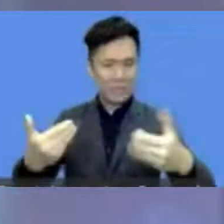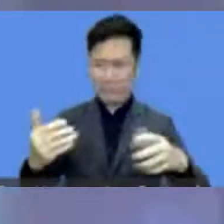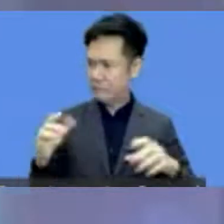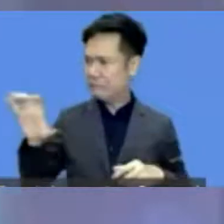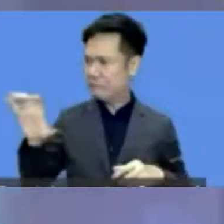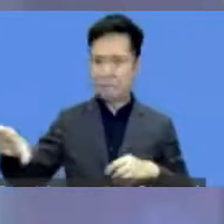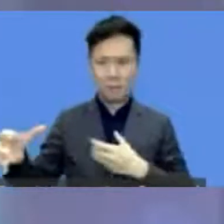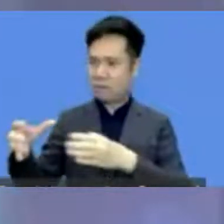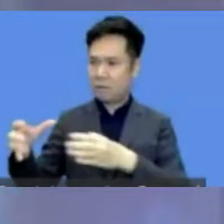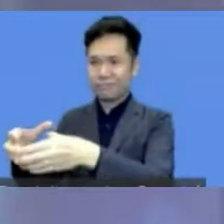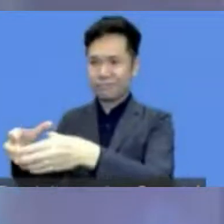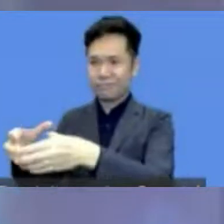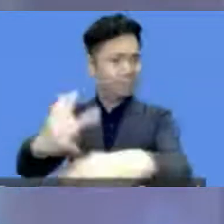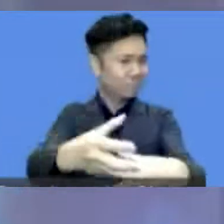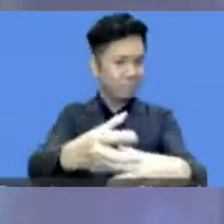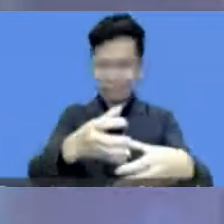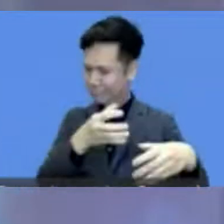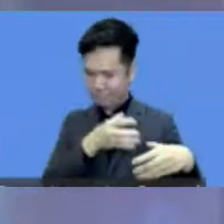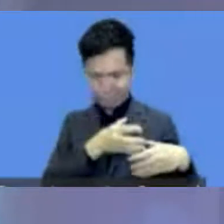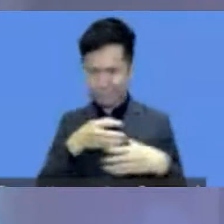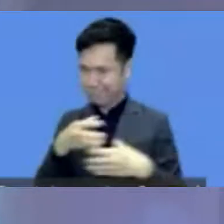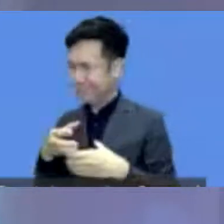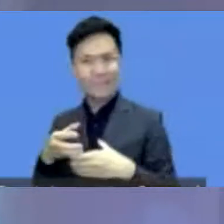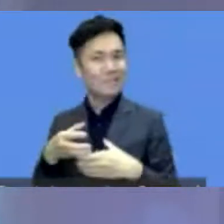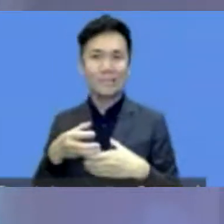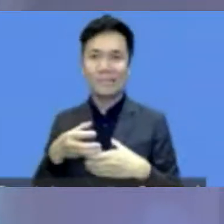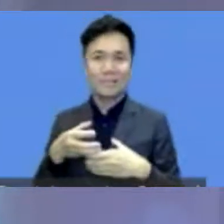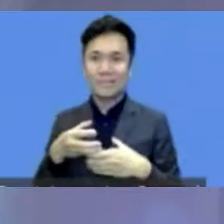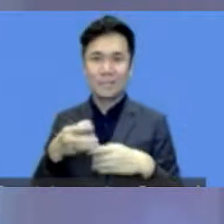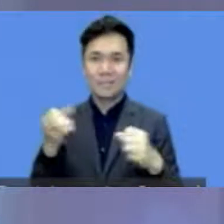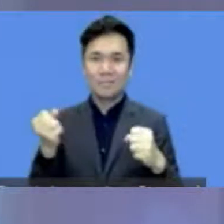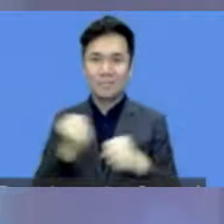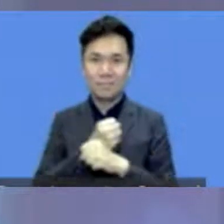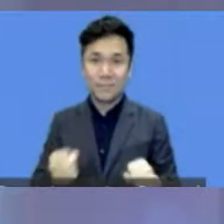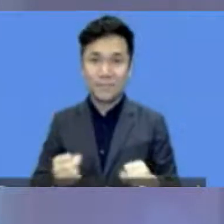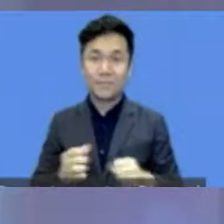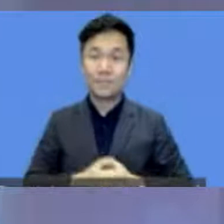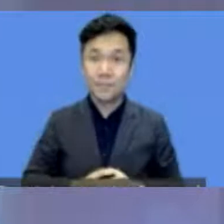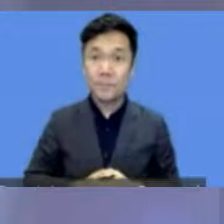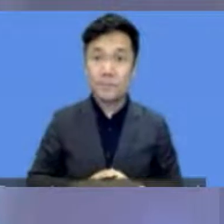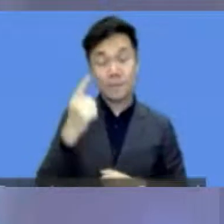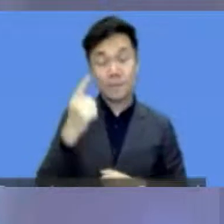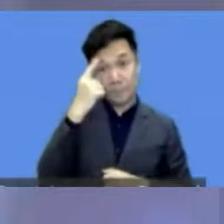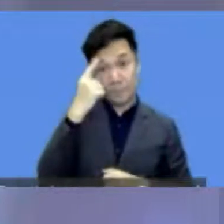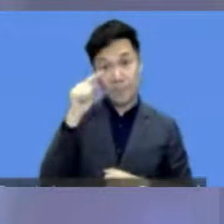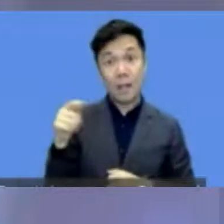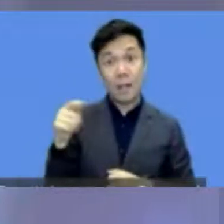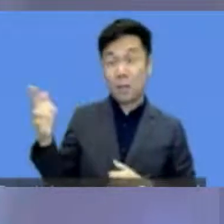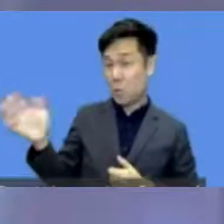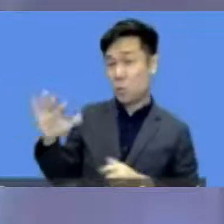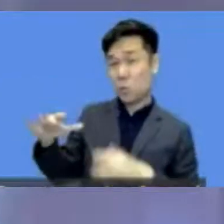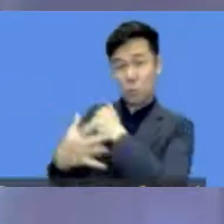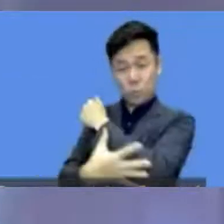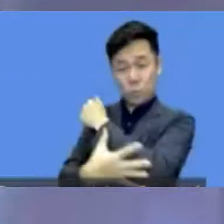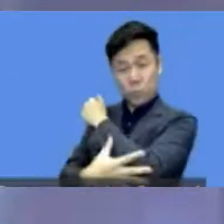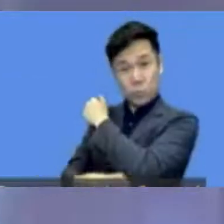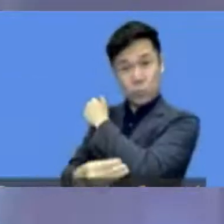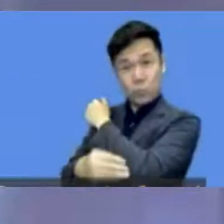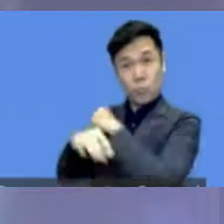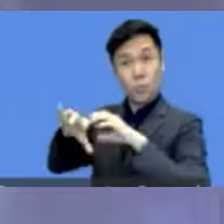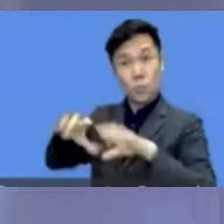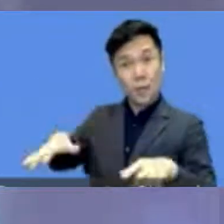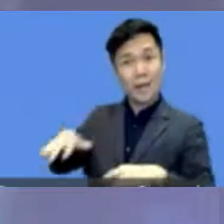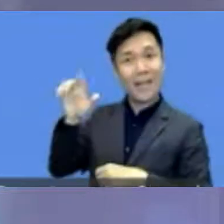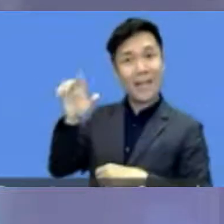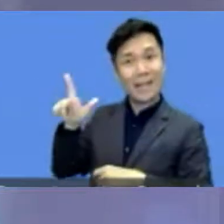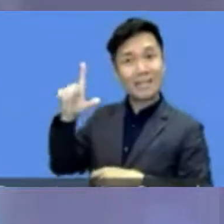maybe There's nothing much to add, actually. What you said is right. The LDCs and middle-income countries have a very